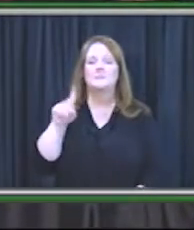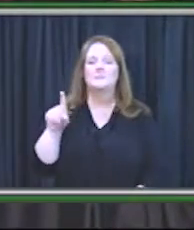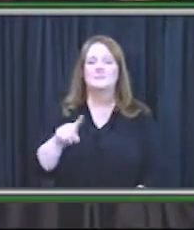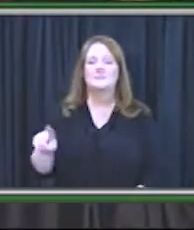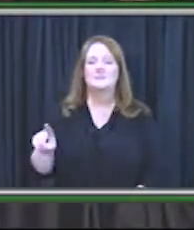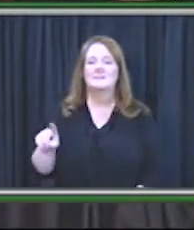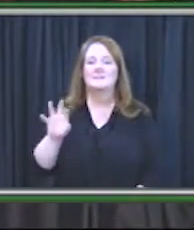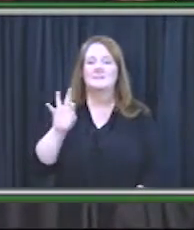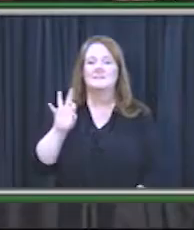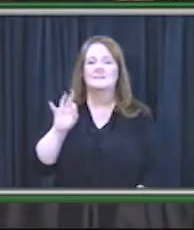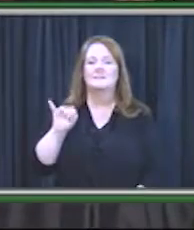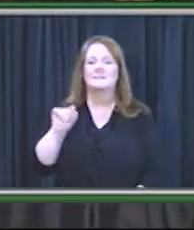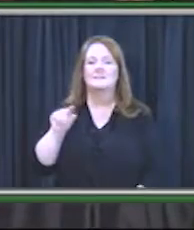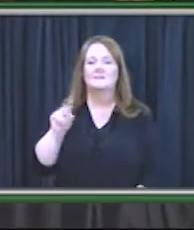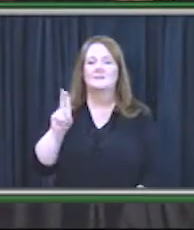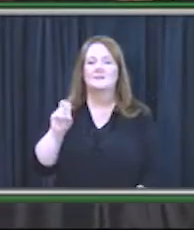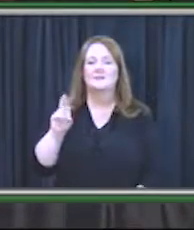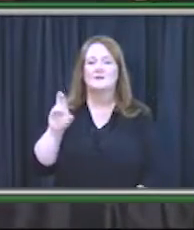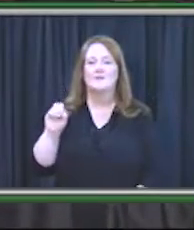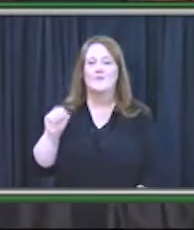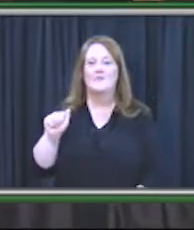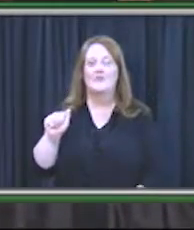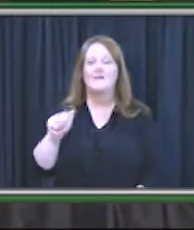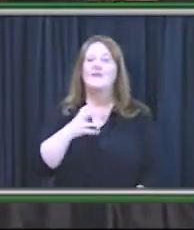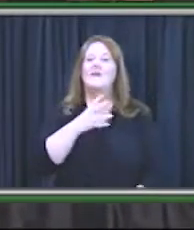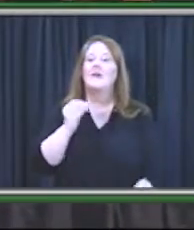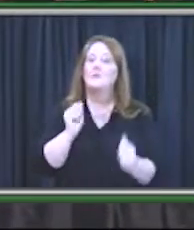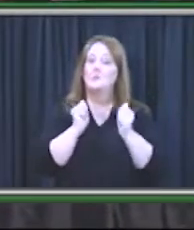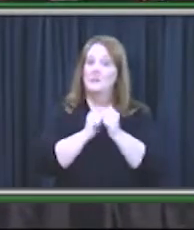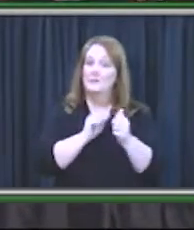accompanied by the Sac State Brass Ensemble.